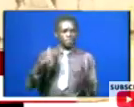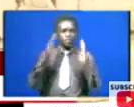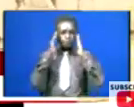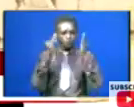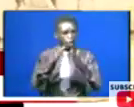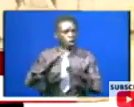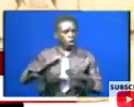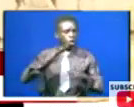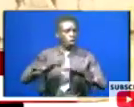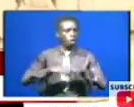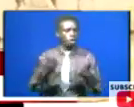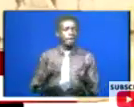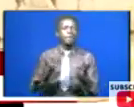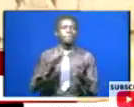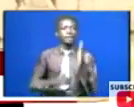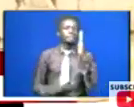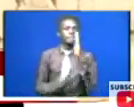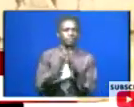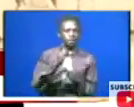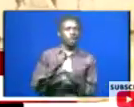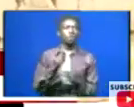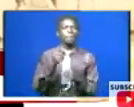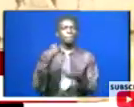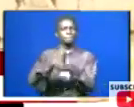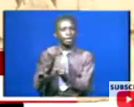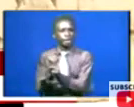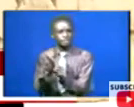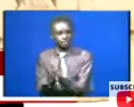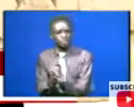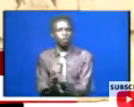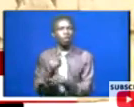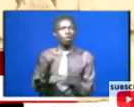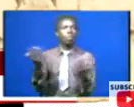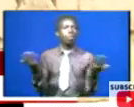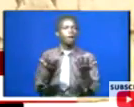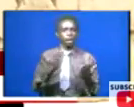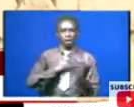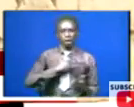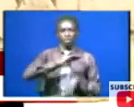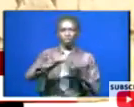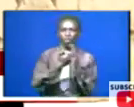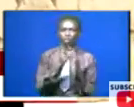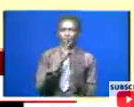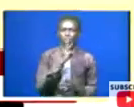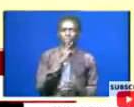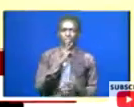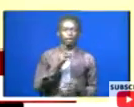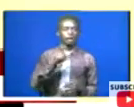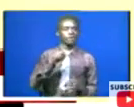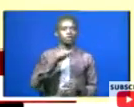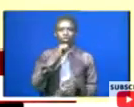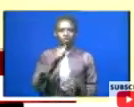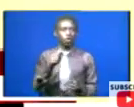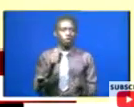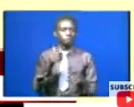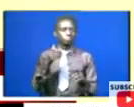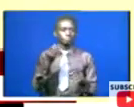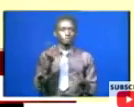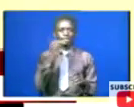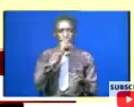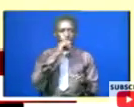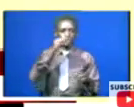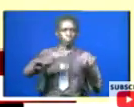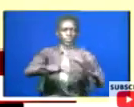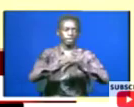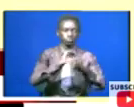develop mechanisms where all our water sources are not contaminated. We'll do what you call community